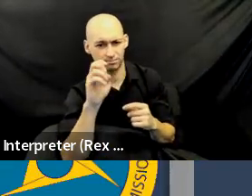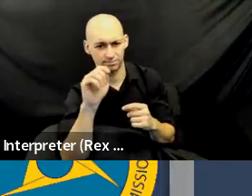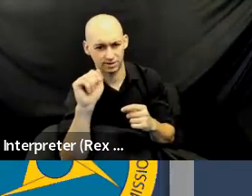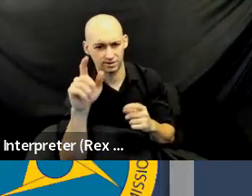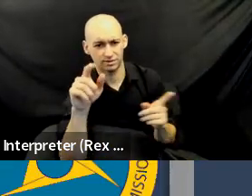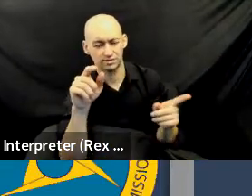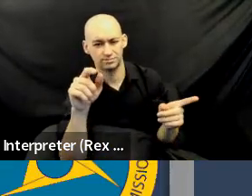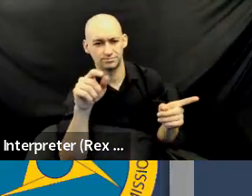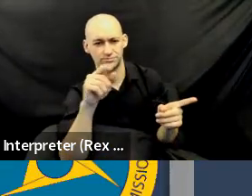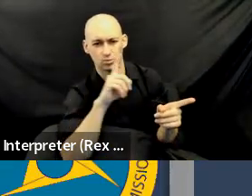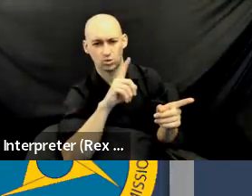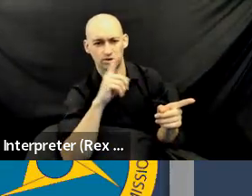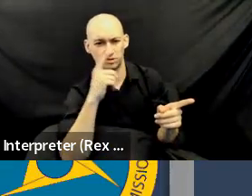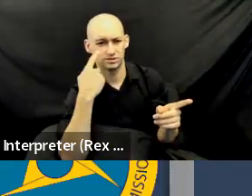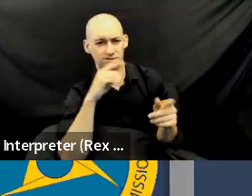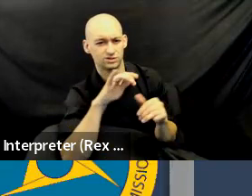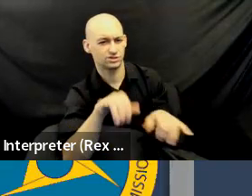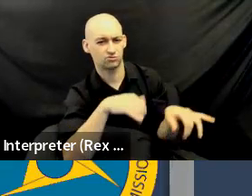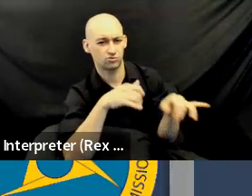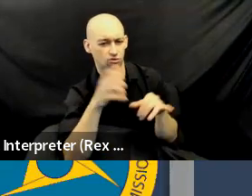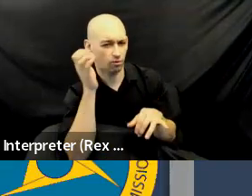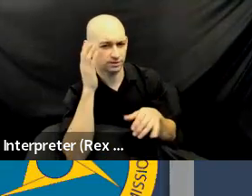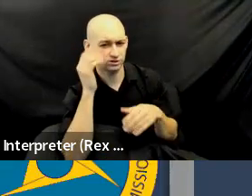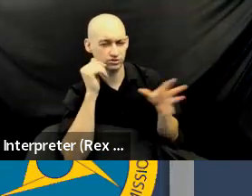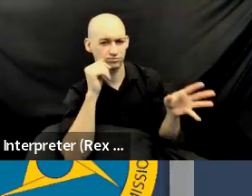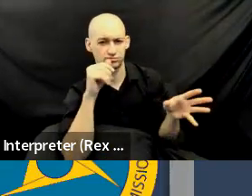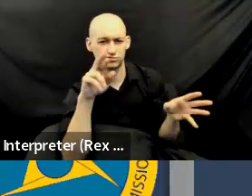then one that was just general debris went to a rubbish,